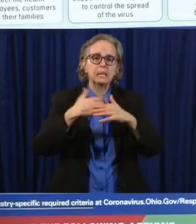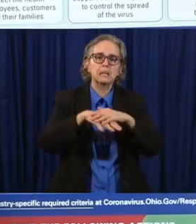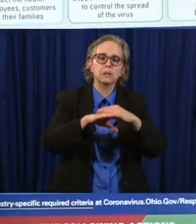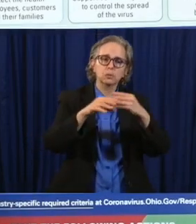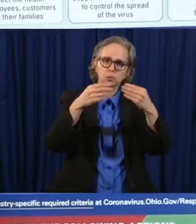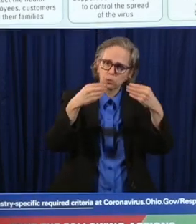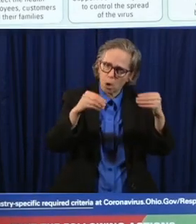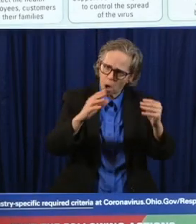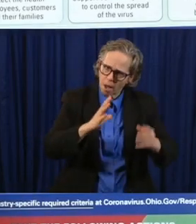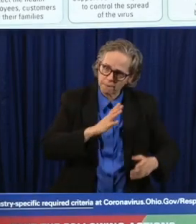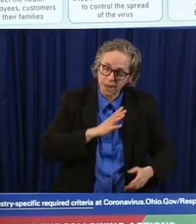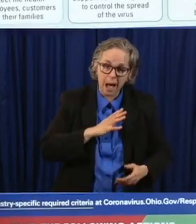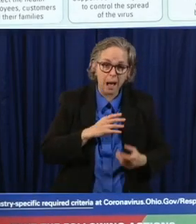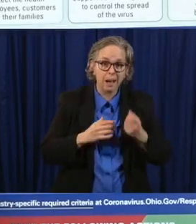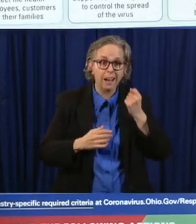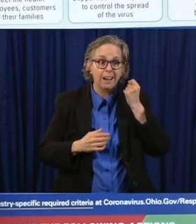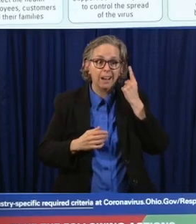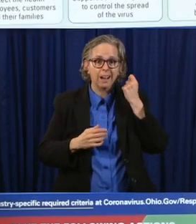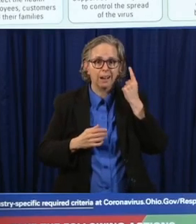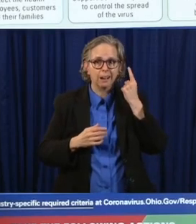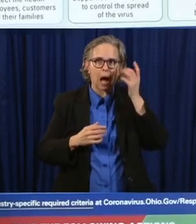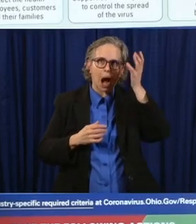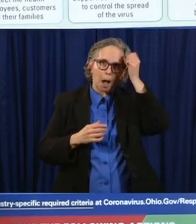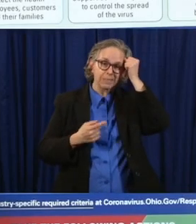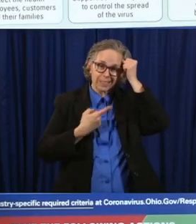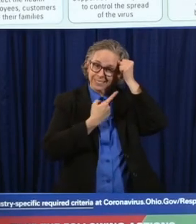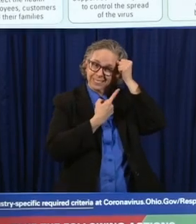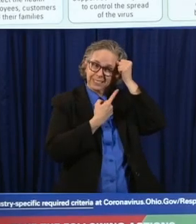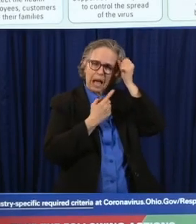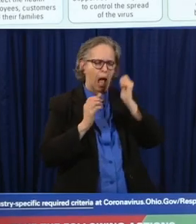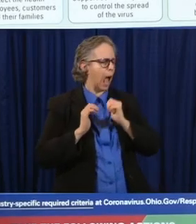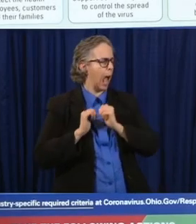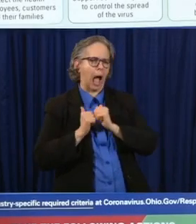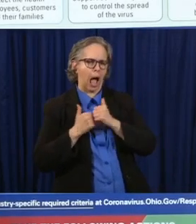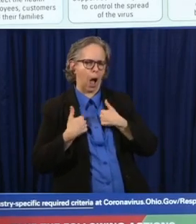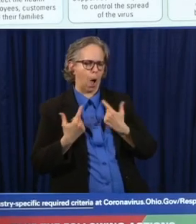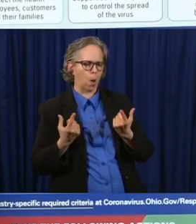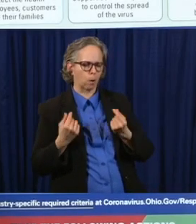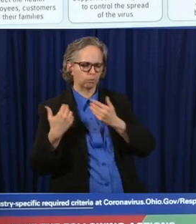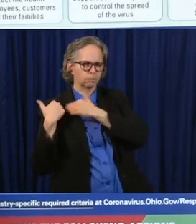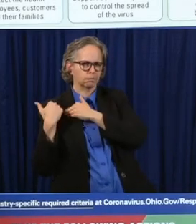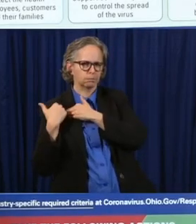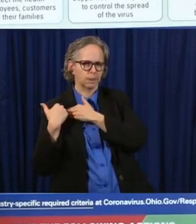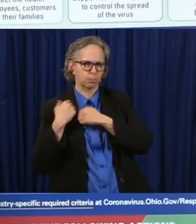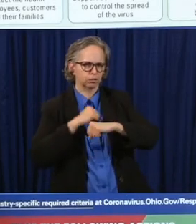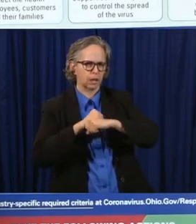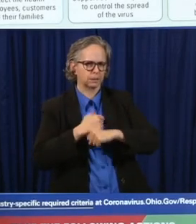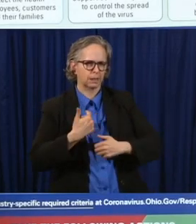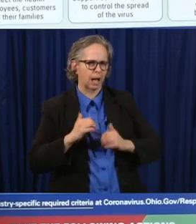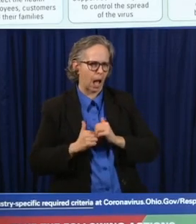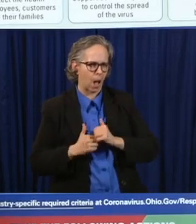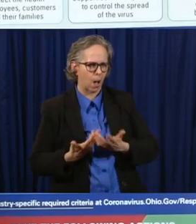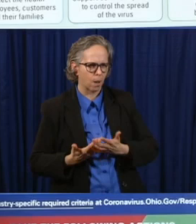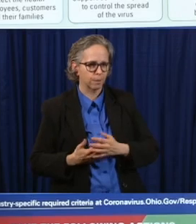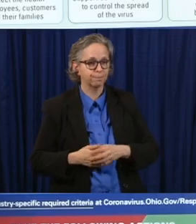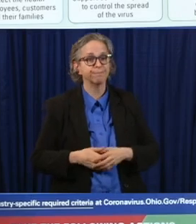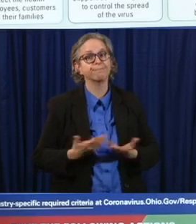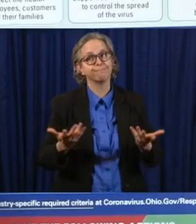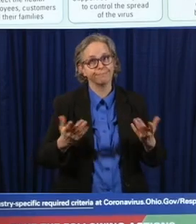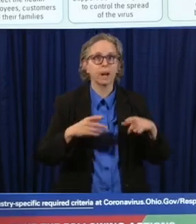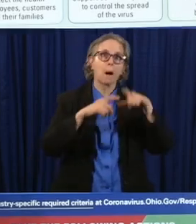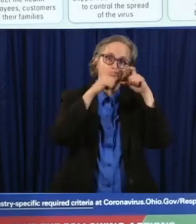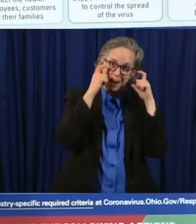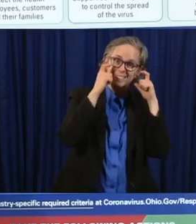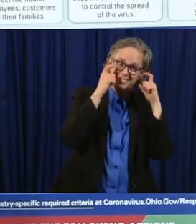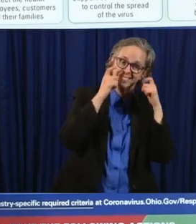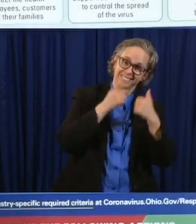just kind of use common sense in how they do that. We're the protection. Try to keep